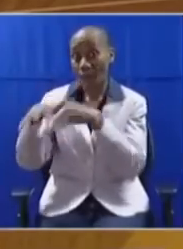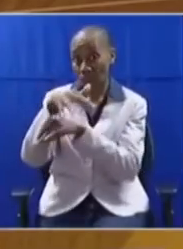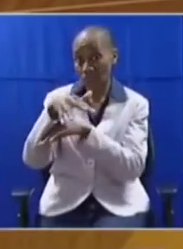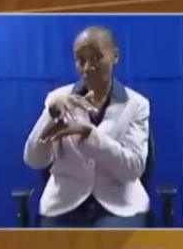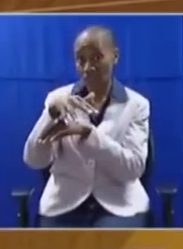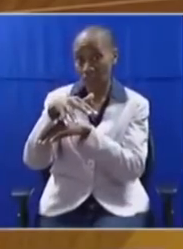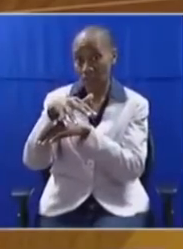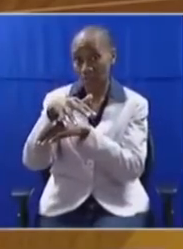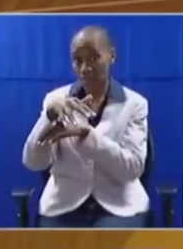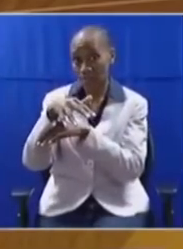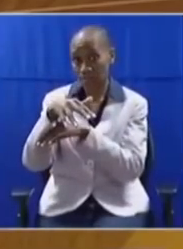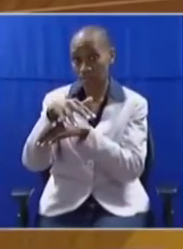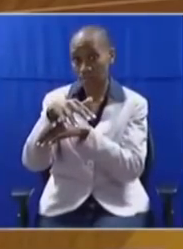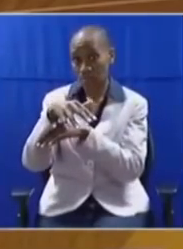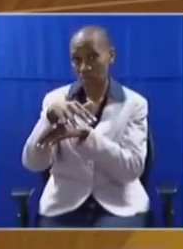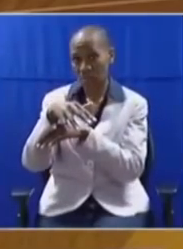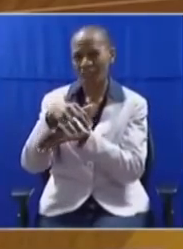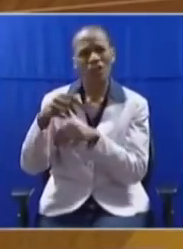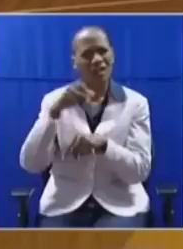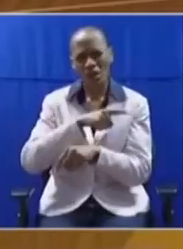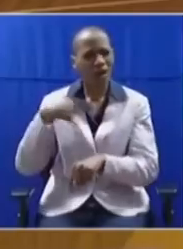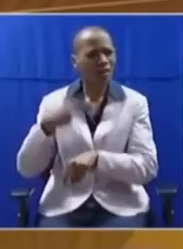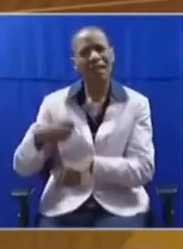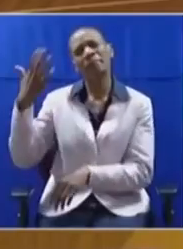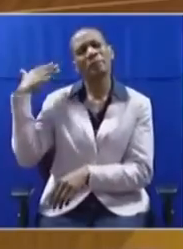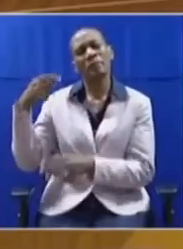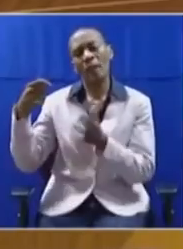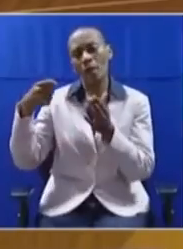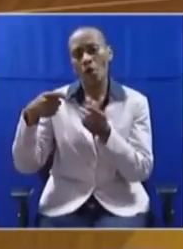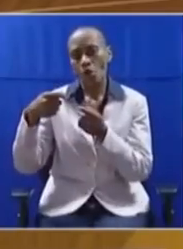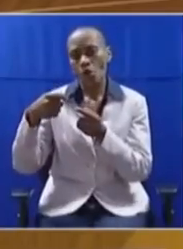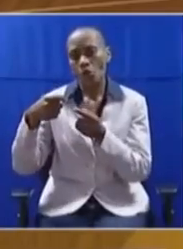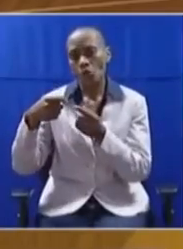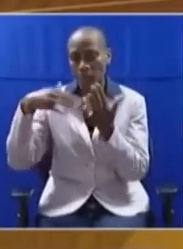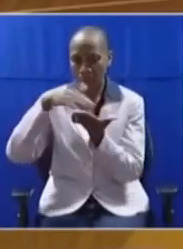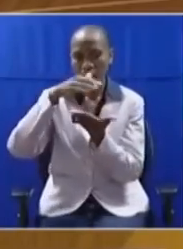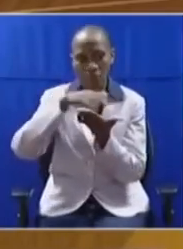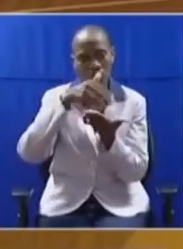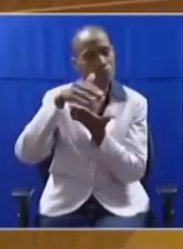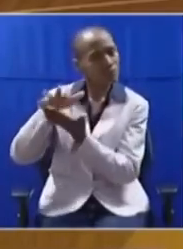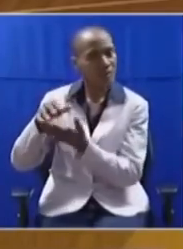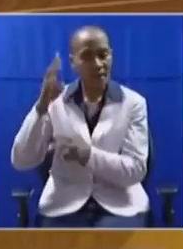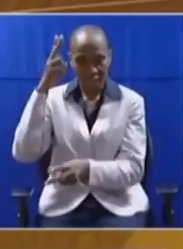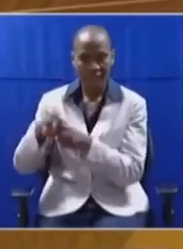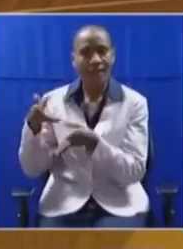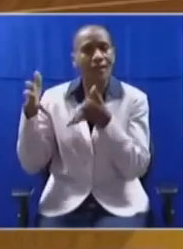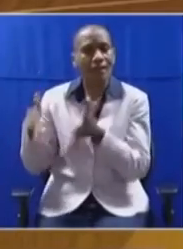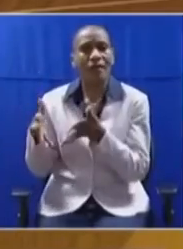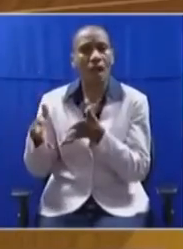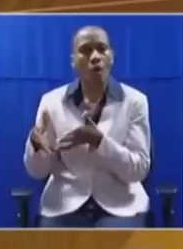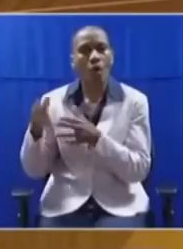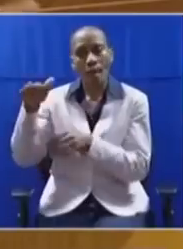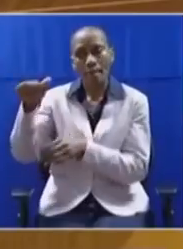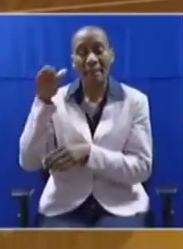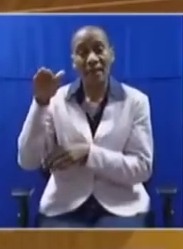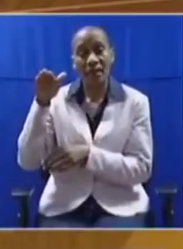They bought them out in the 40s or so, and today the Bank of England is wholly owned by the state